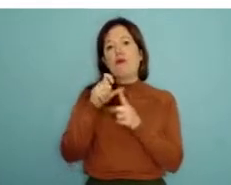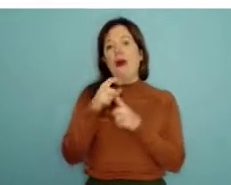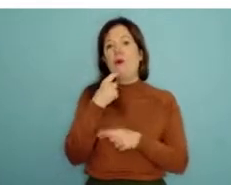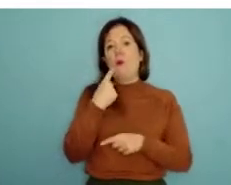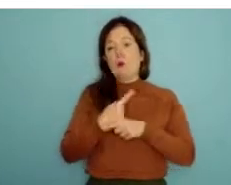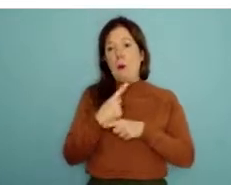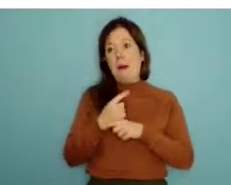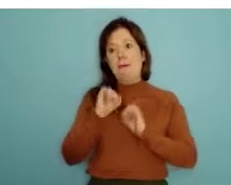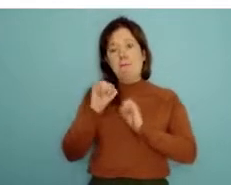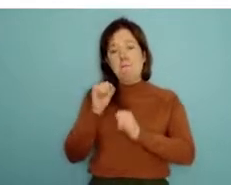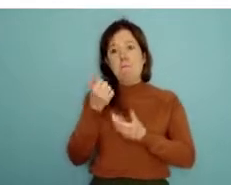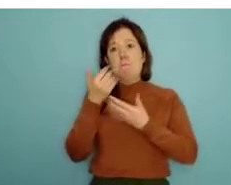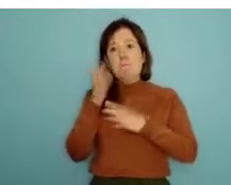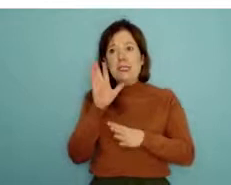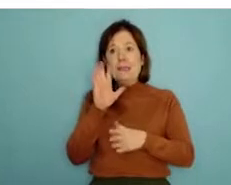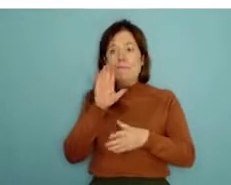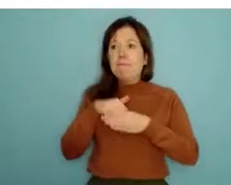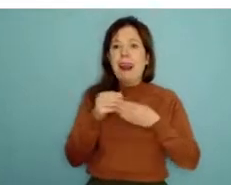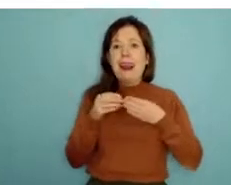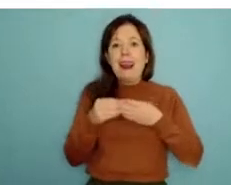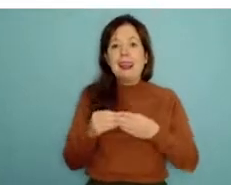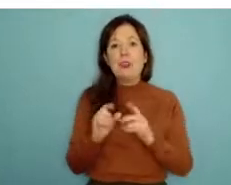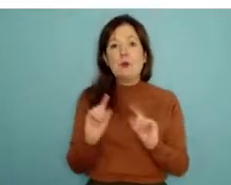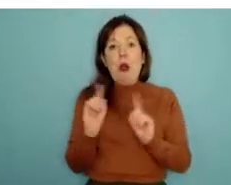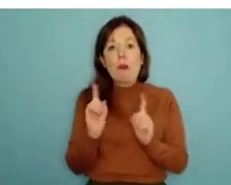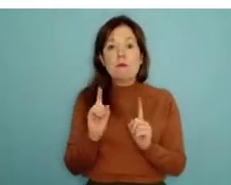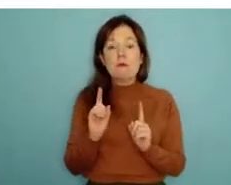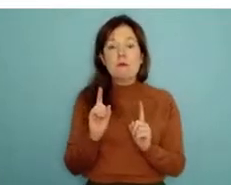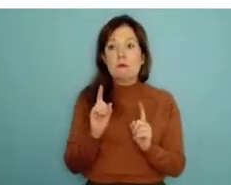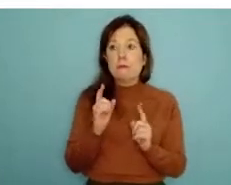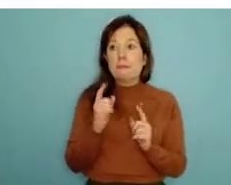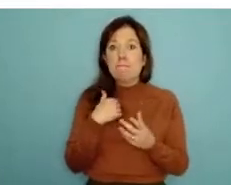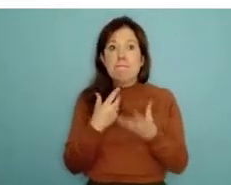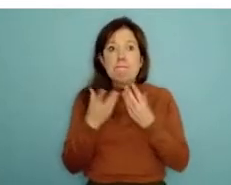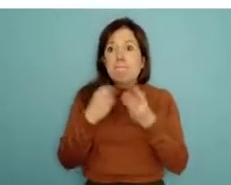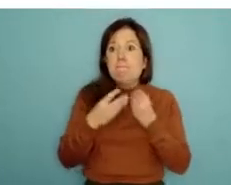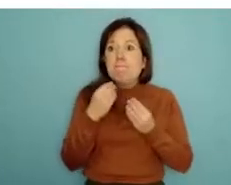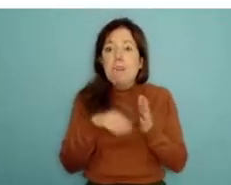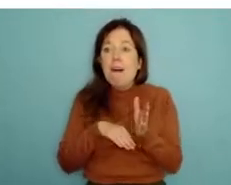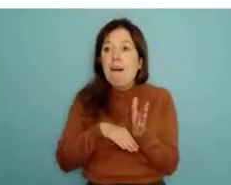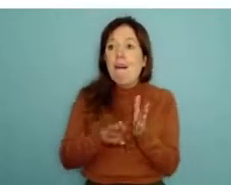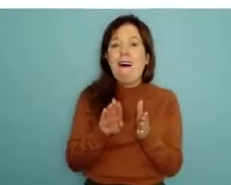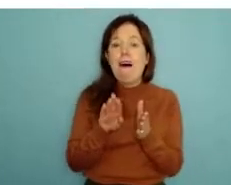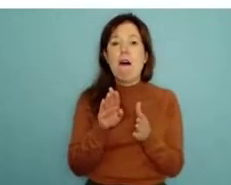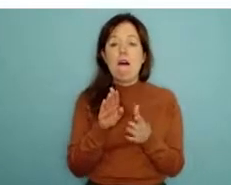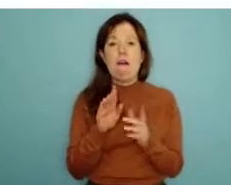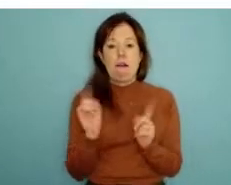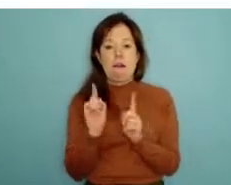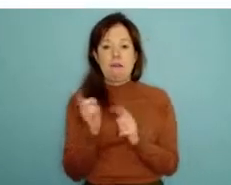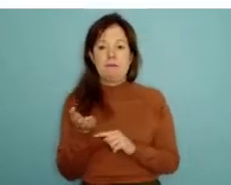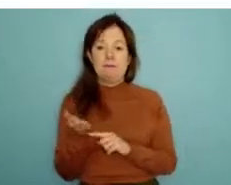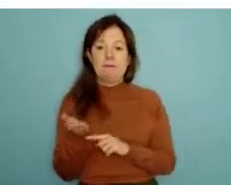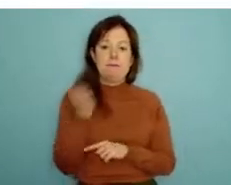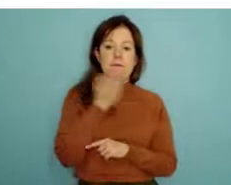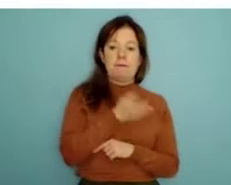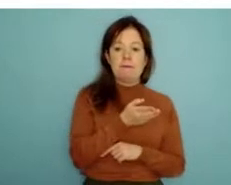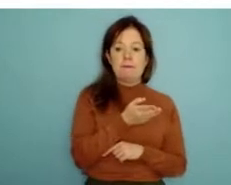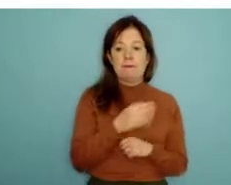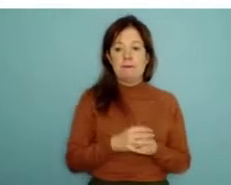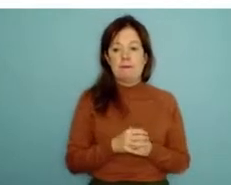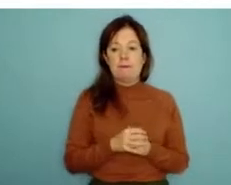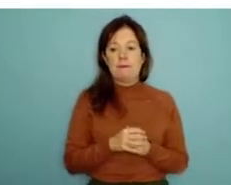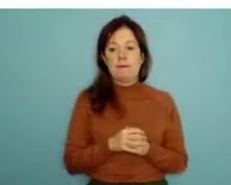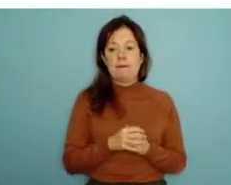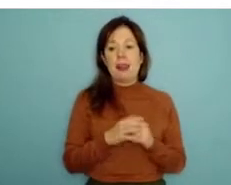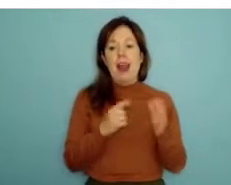been able to step into at all stages in his aspiring career. We will also hear from Amandeep Sumal in terms of